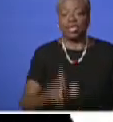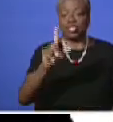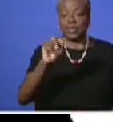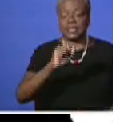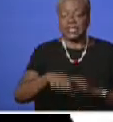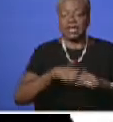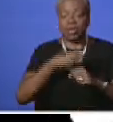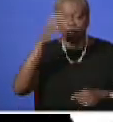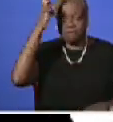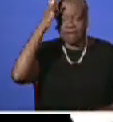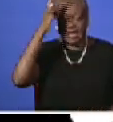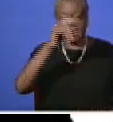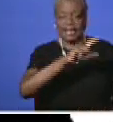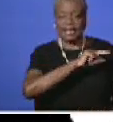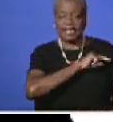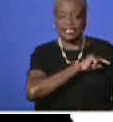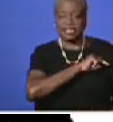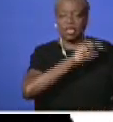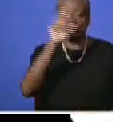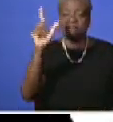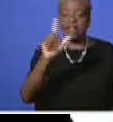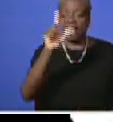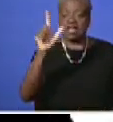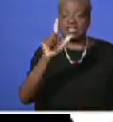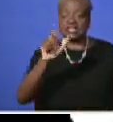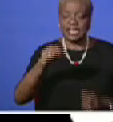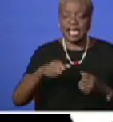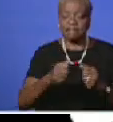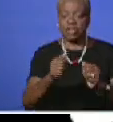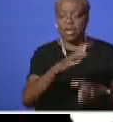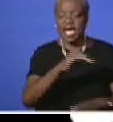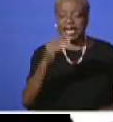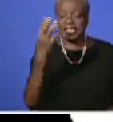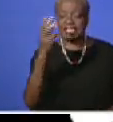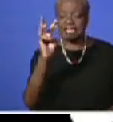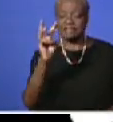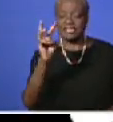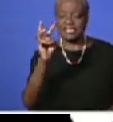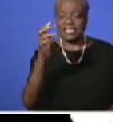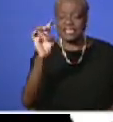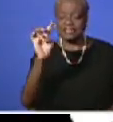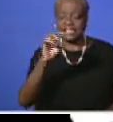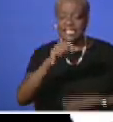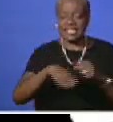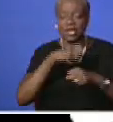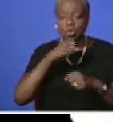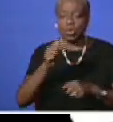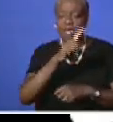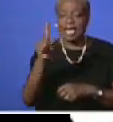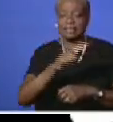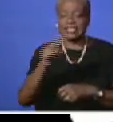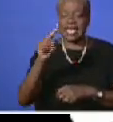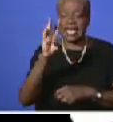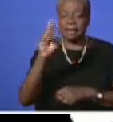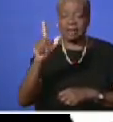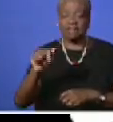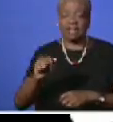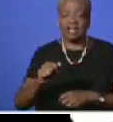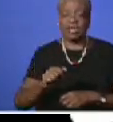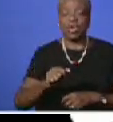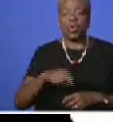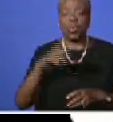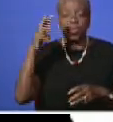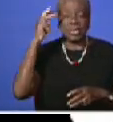20-year-old Franklin Glinton of London Avenue and a 17-year-old of Zion Boulevard were arraigned in the magistrate's court today on a